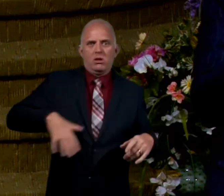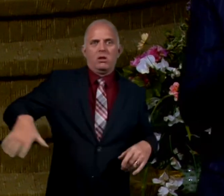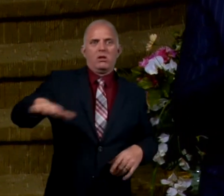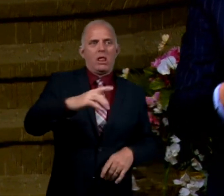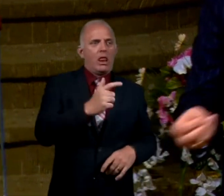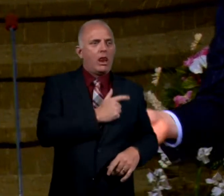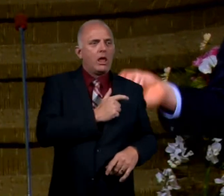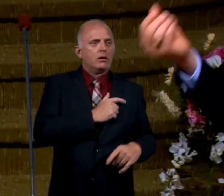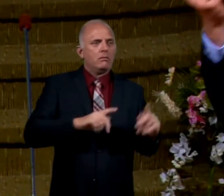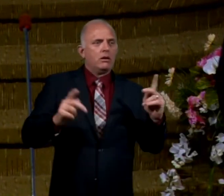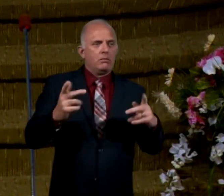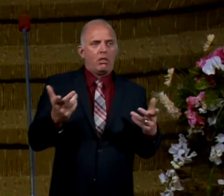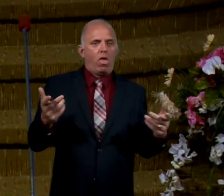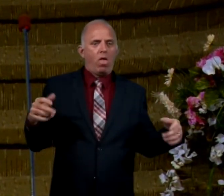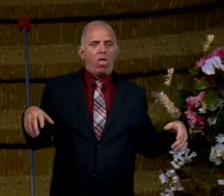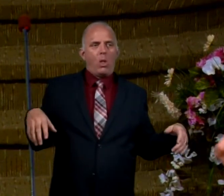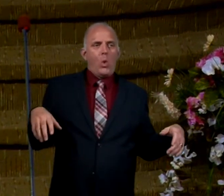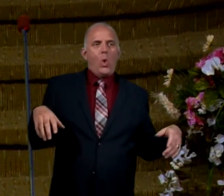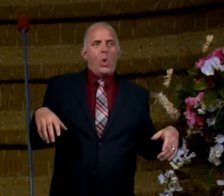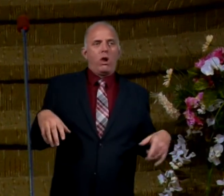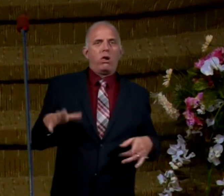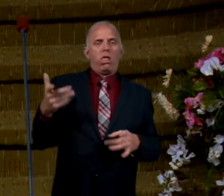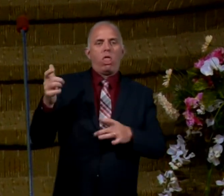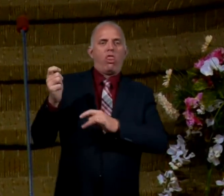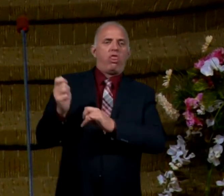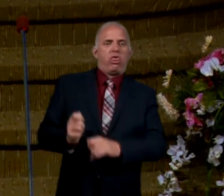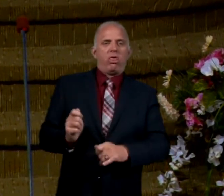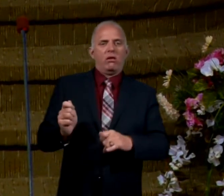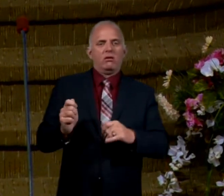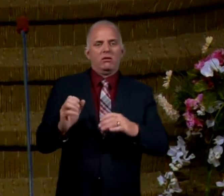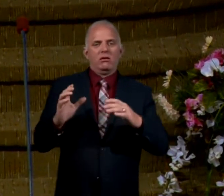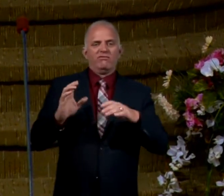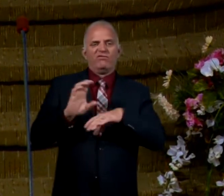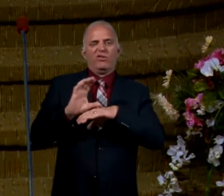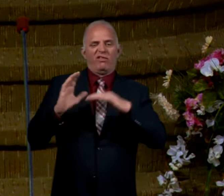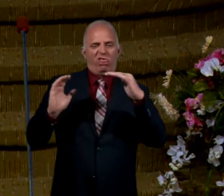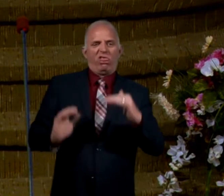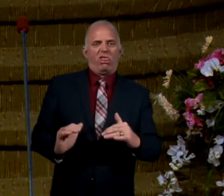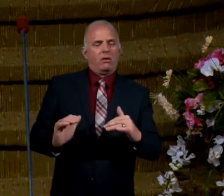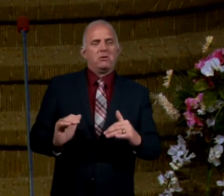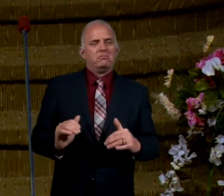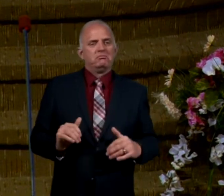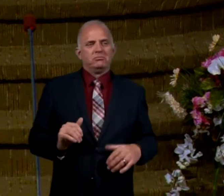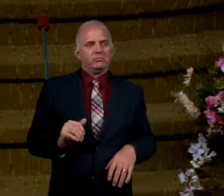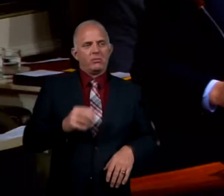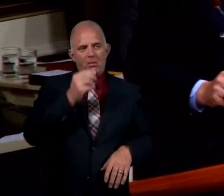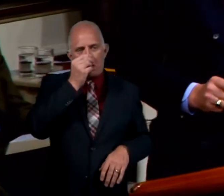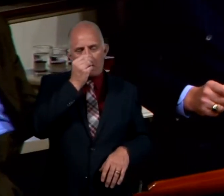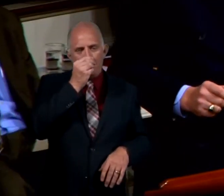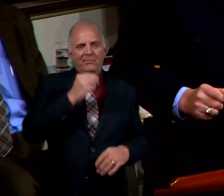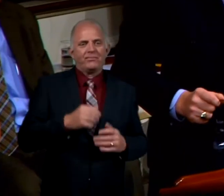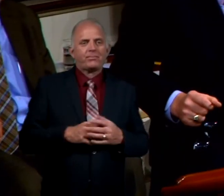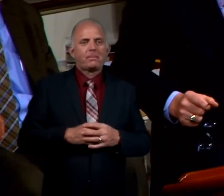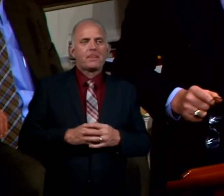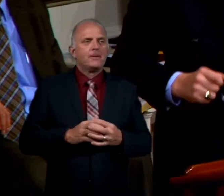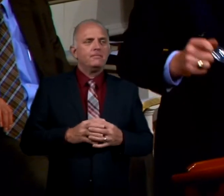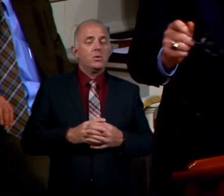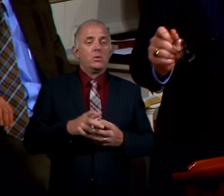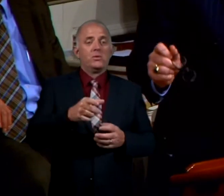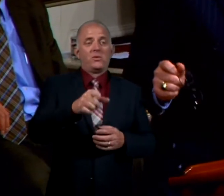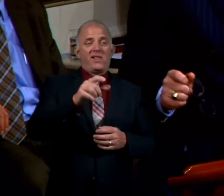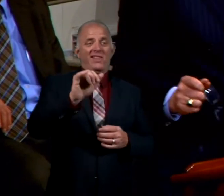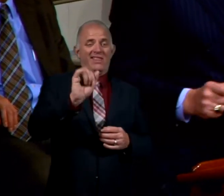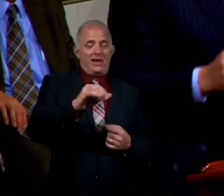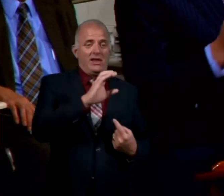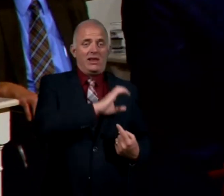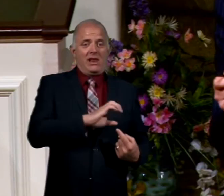are a dredge and a scourge to society. And ladies, and this, by the way, these attributes are all good for all